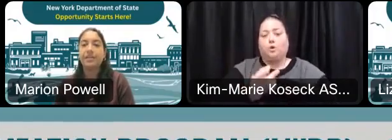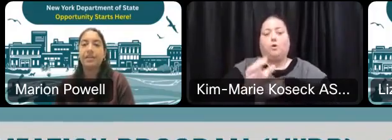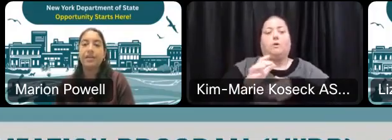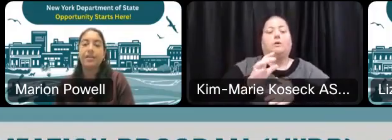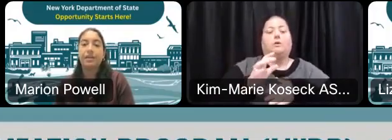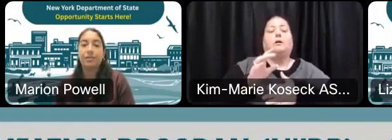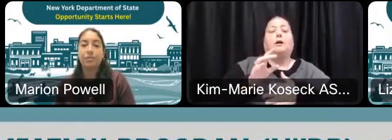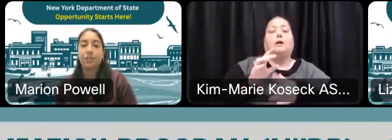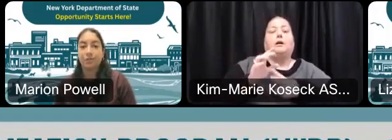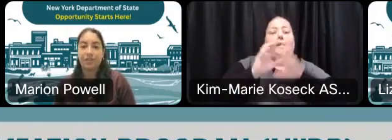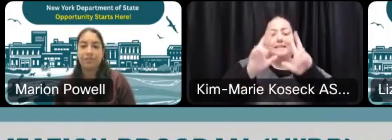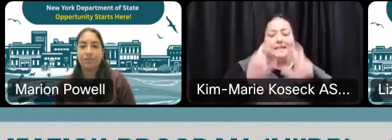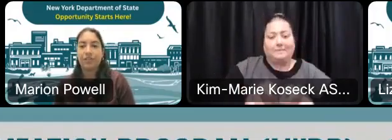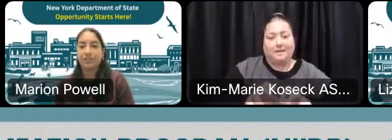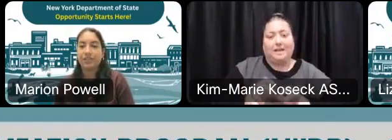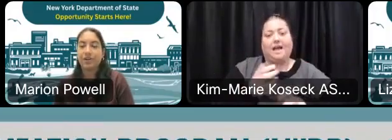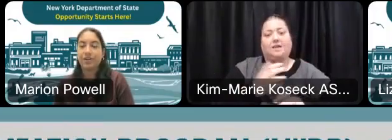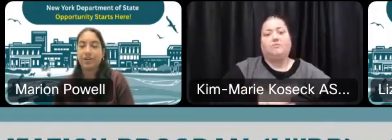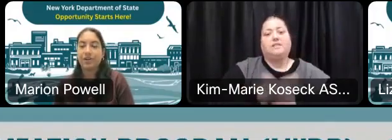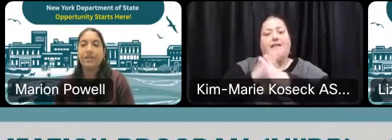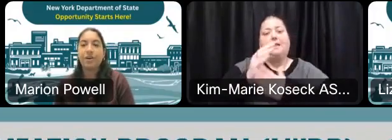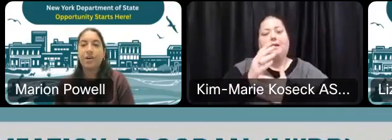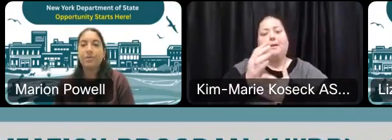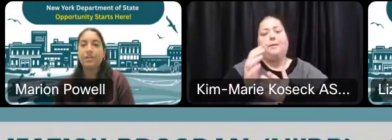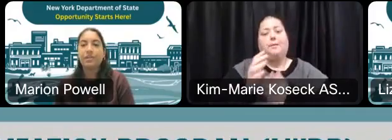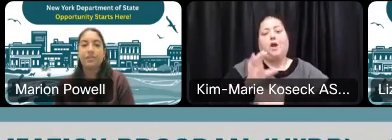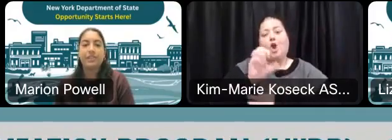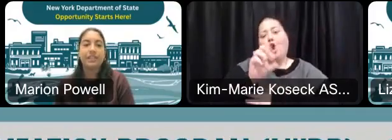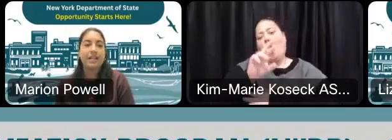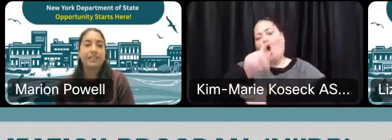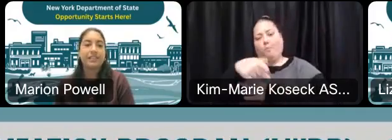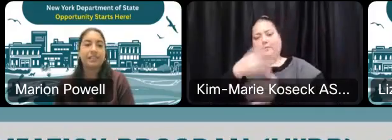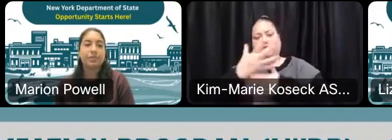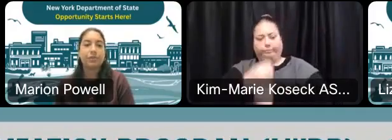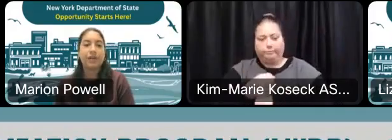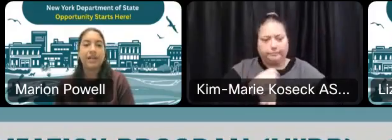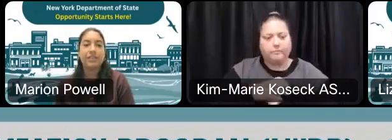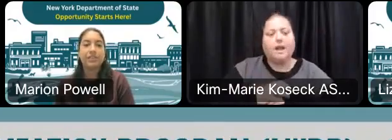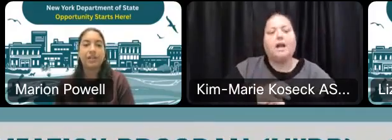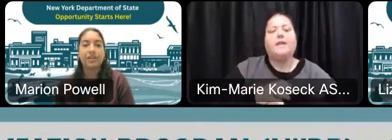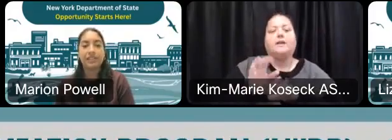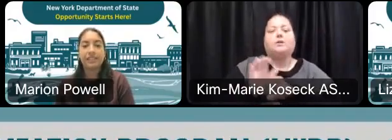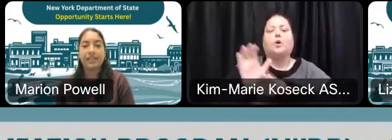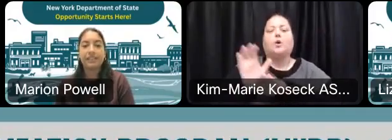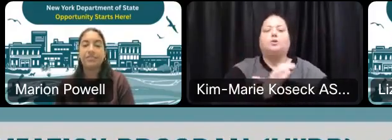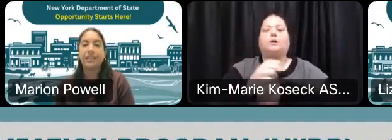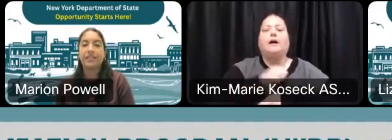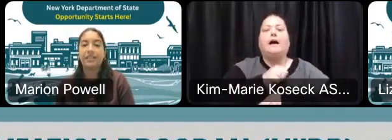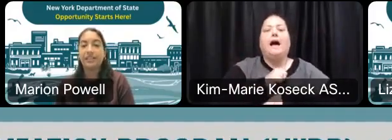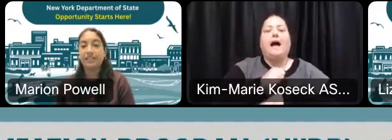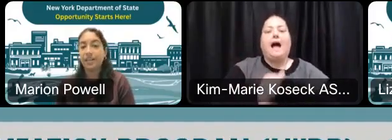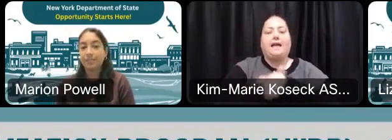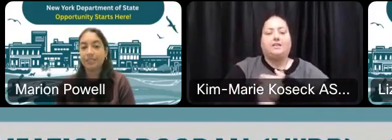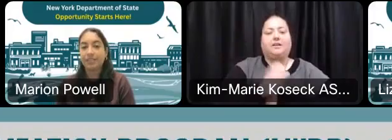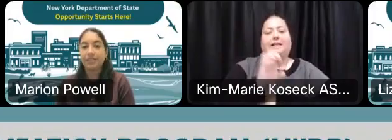plan, which I'll be referring to as CARP. The CARP includes an analysis of coastal hazards that are in this case